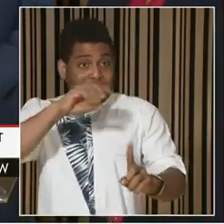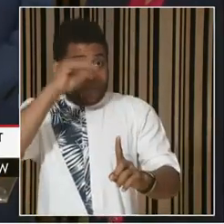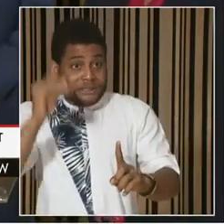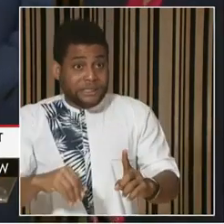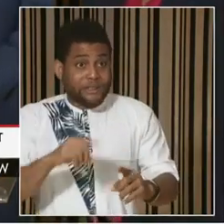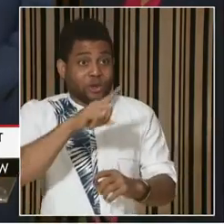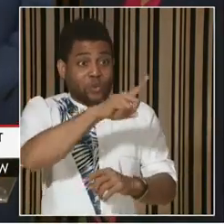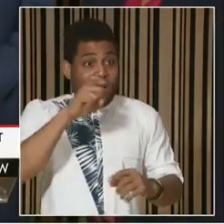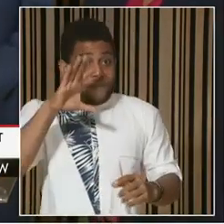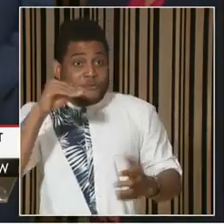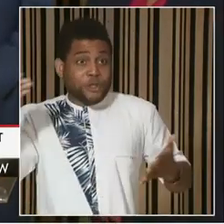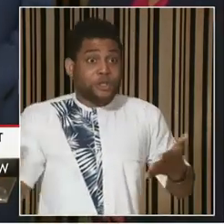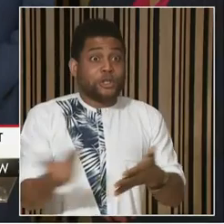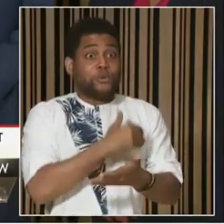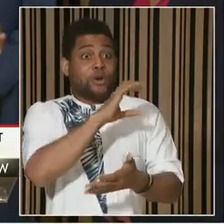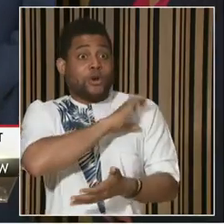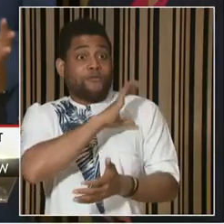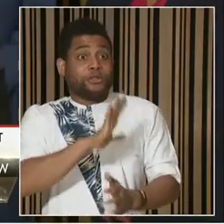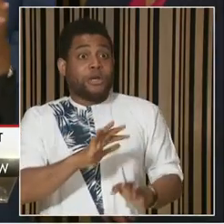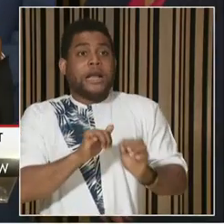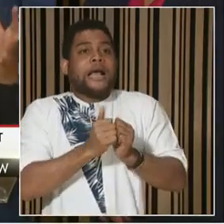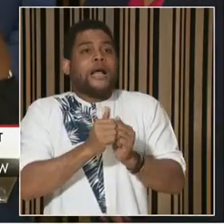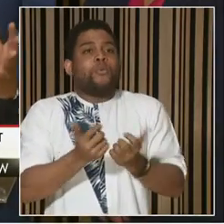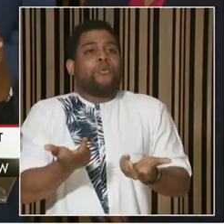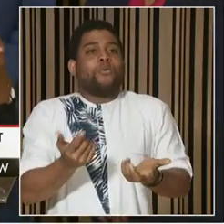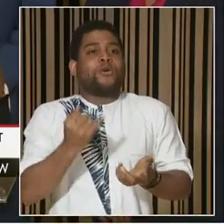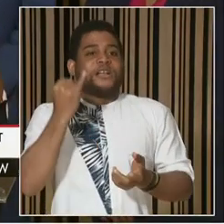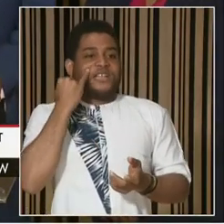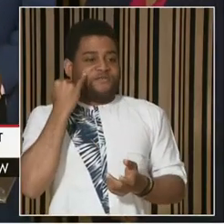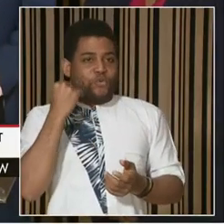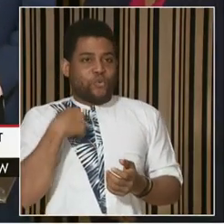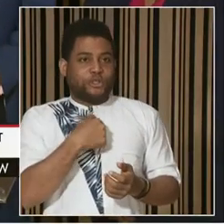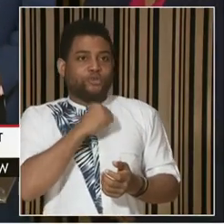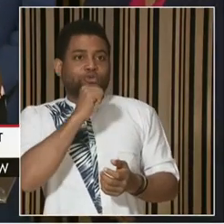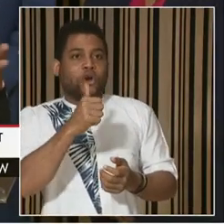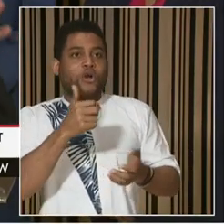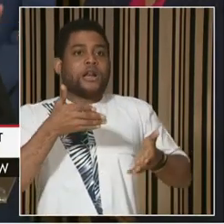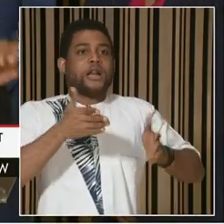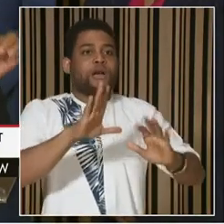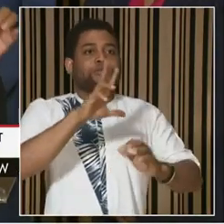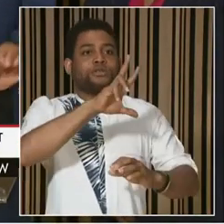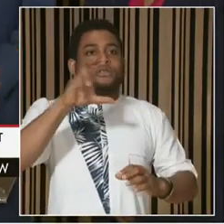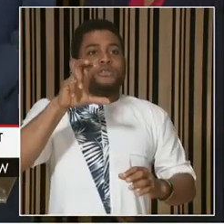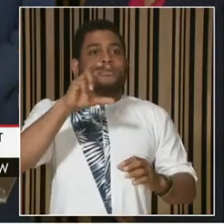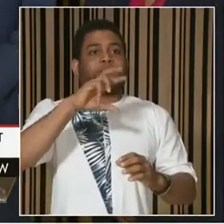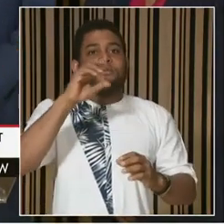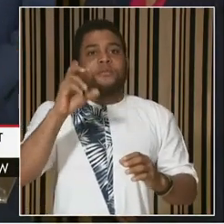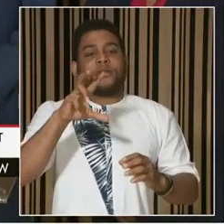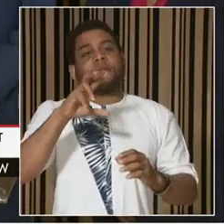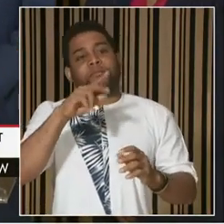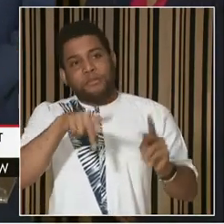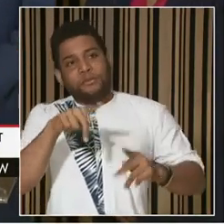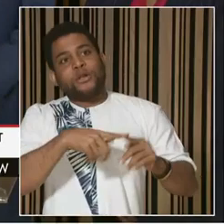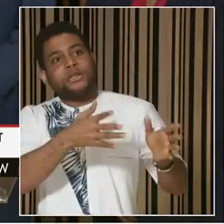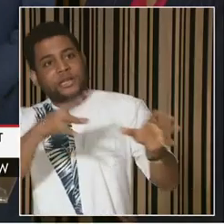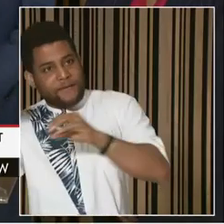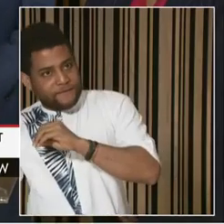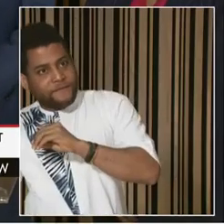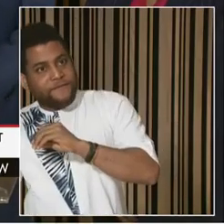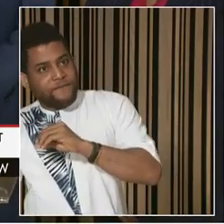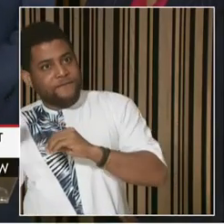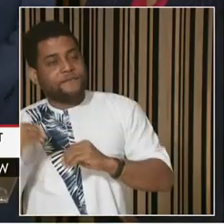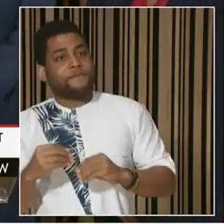new officers is if we don't attrit 330. And that is why to have that